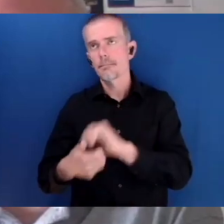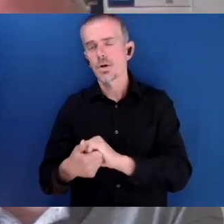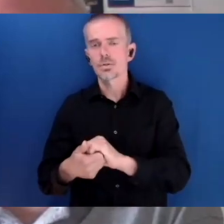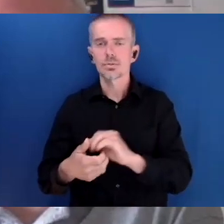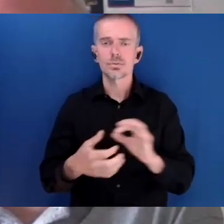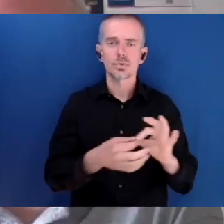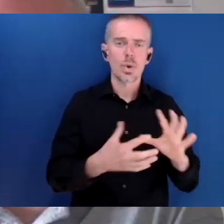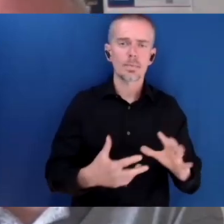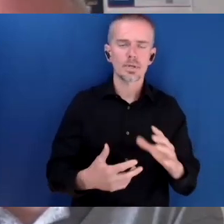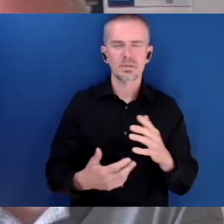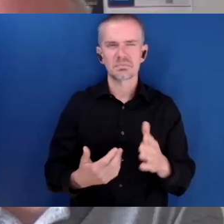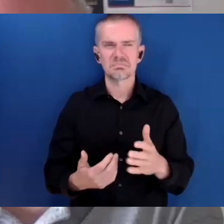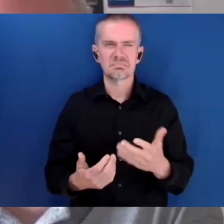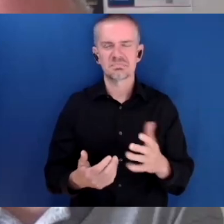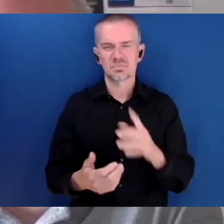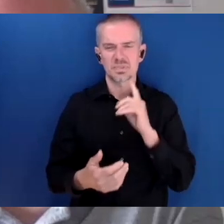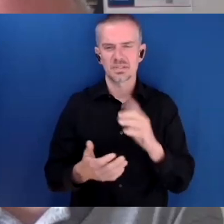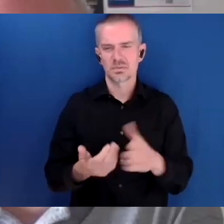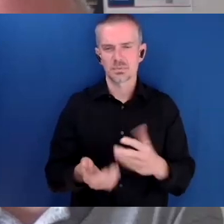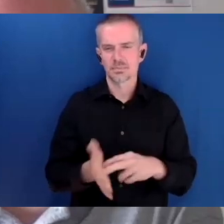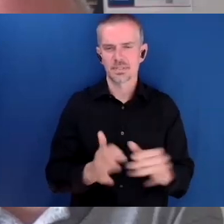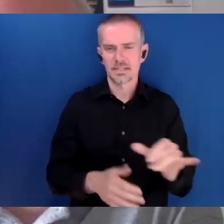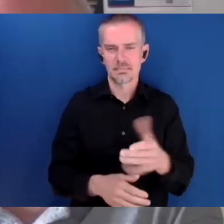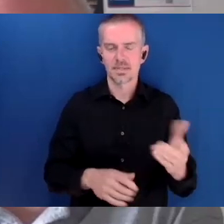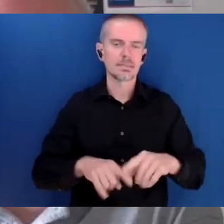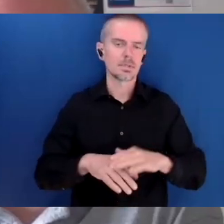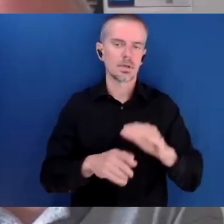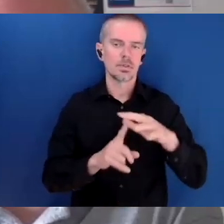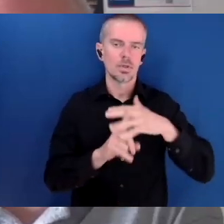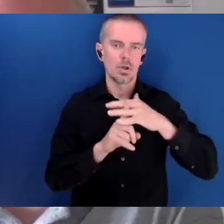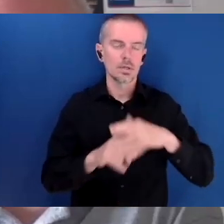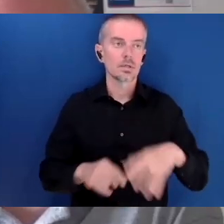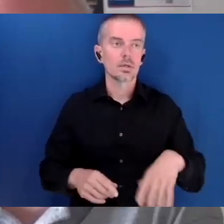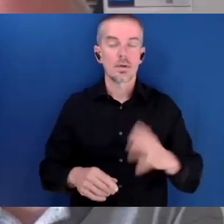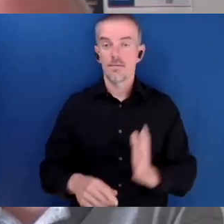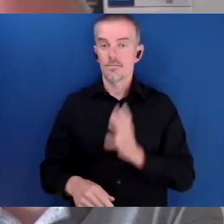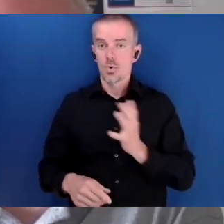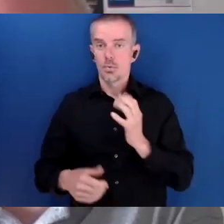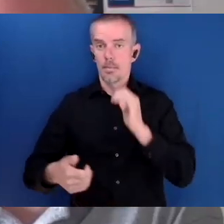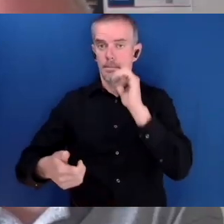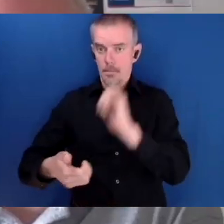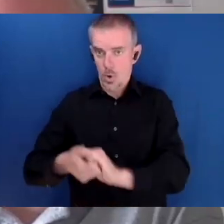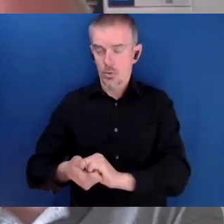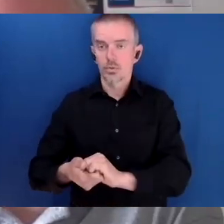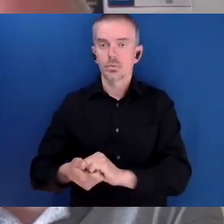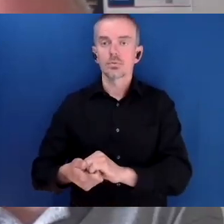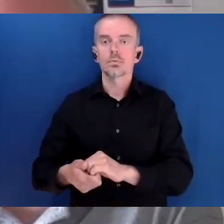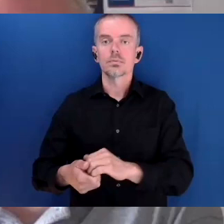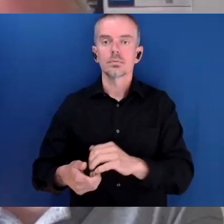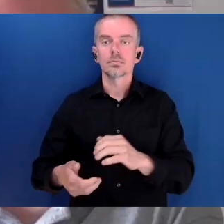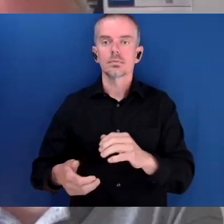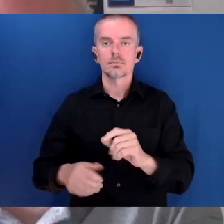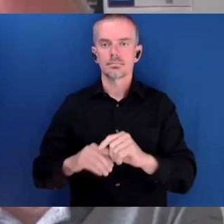somewhat interchangeably depending on the context. If we're talking about a formal partnership, sometimes we call them like capital